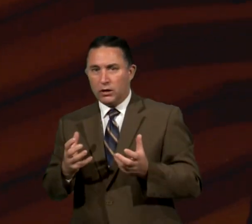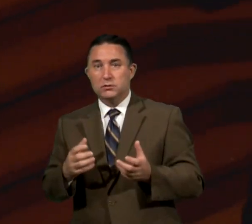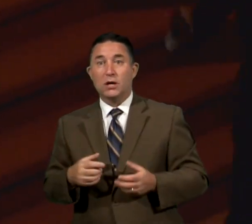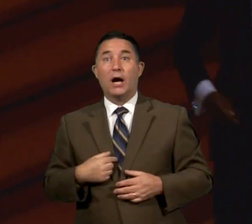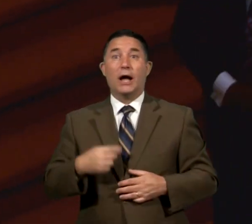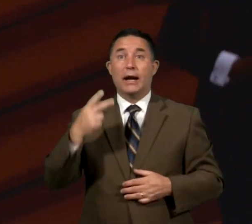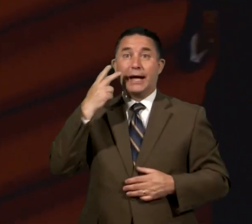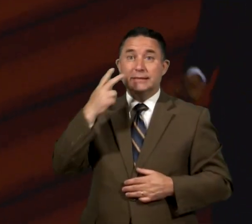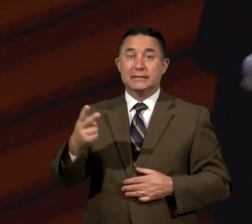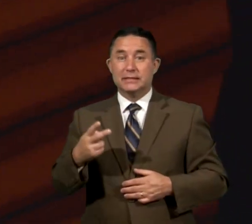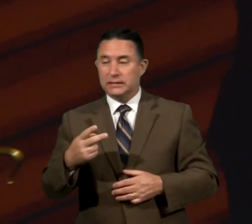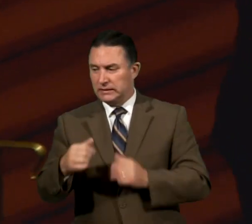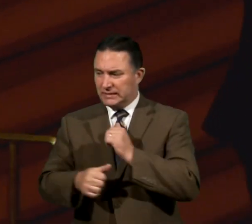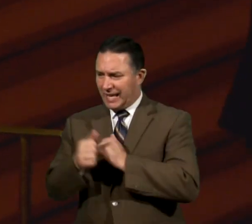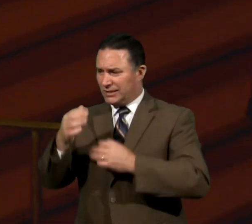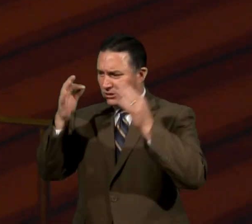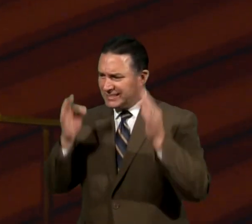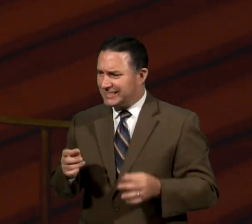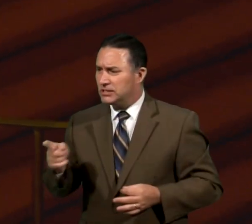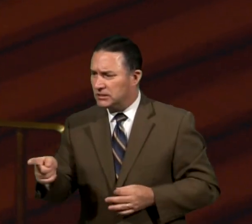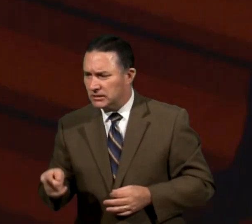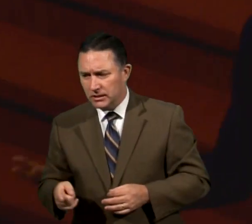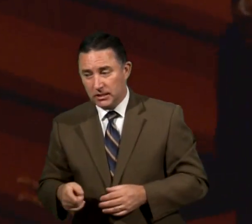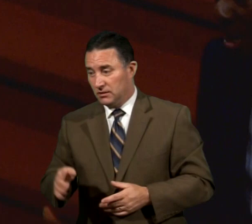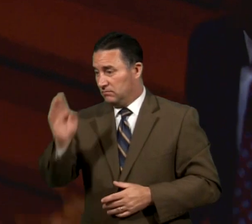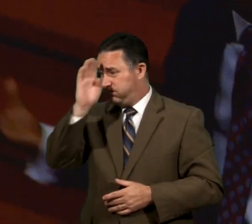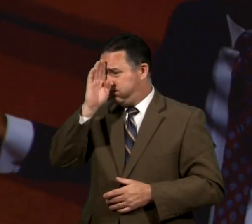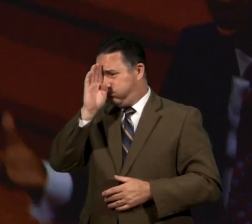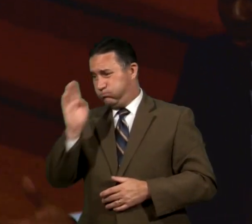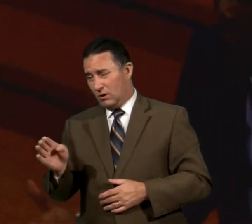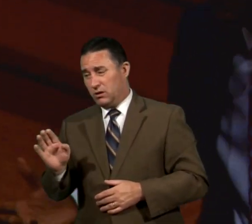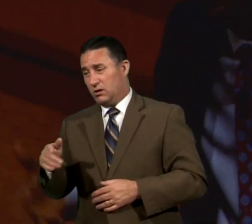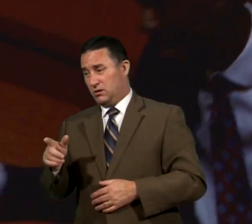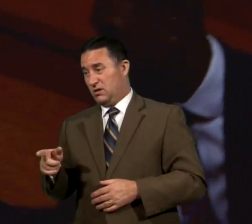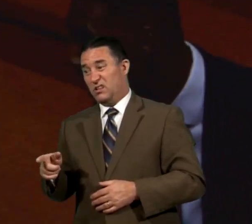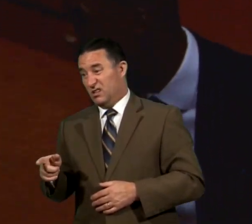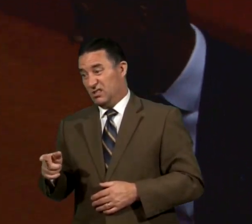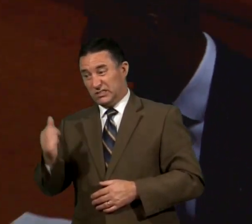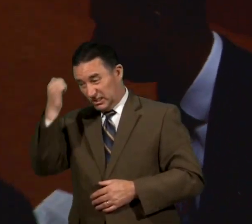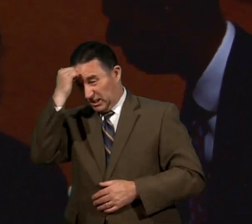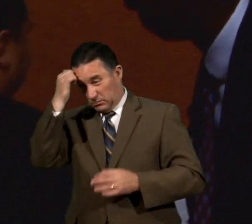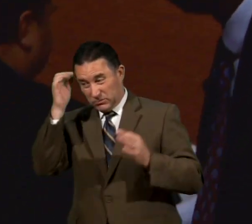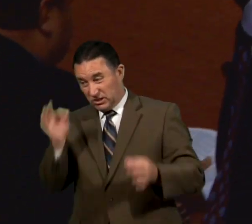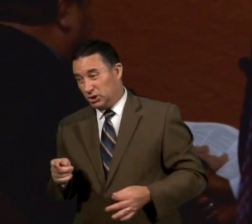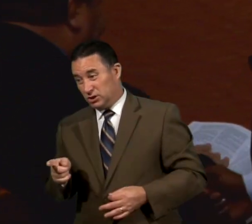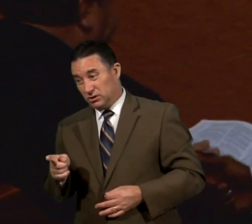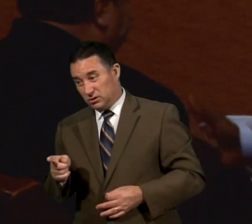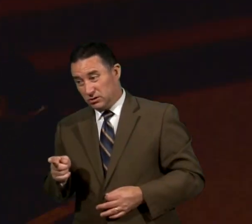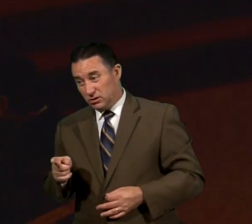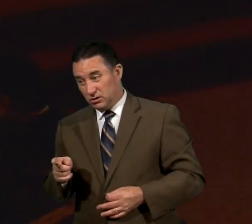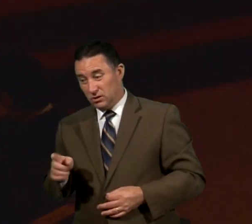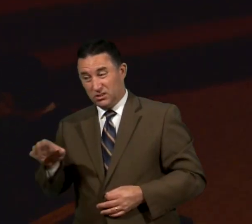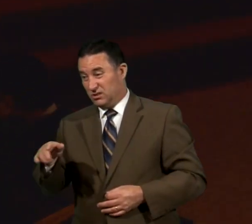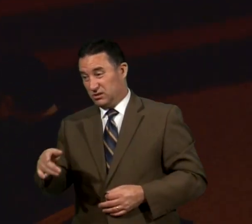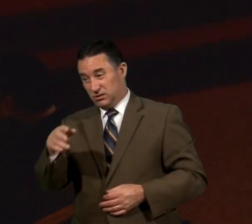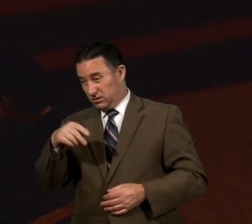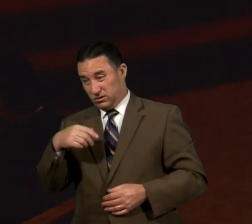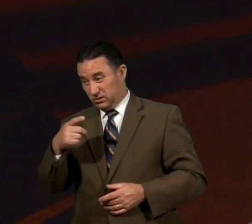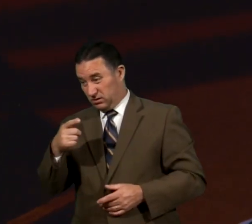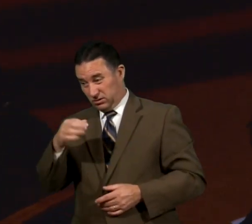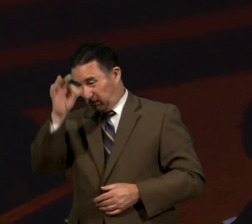And I see him making dangerous decisions, and I'm just going to be bold enough to say, bro, that's dumb. Bro, that's